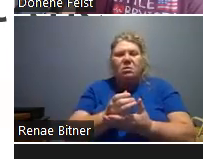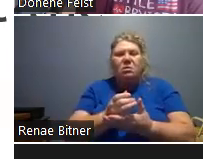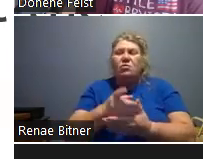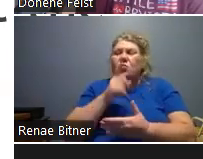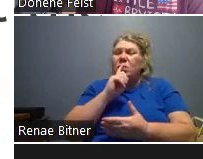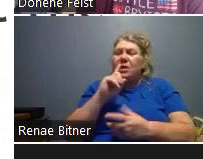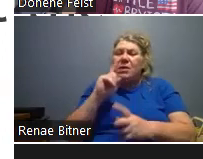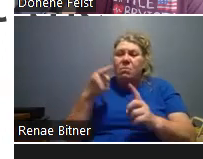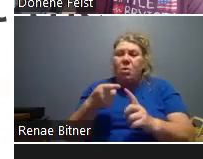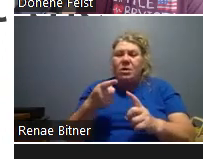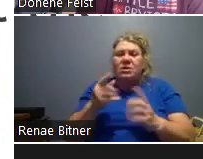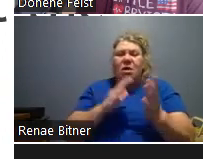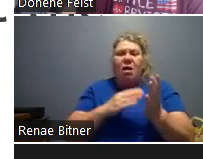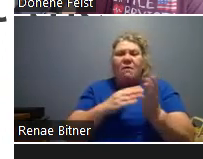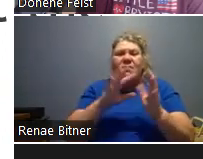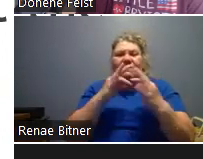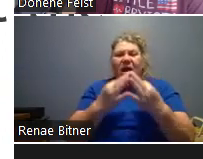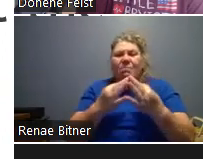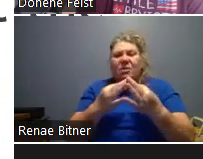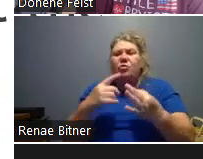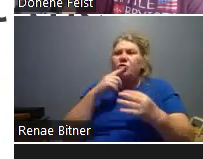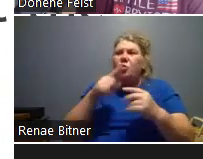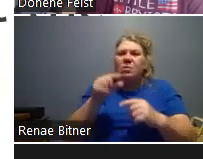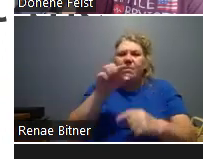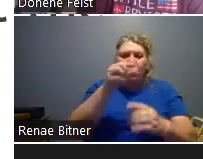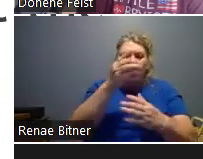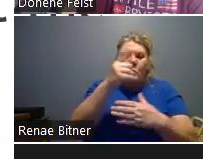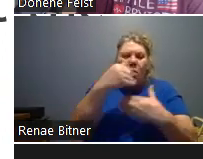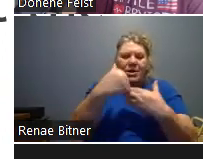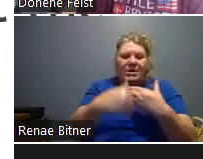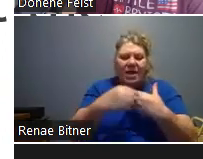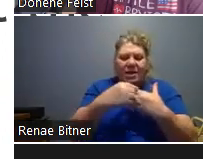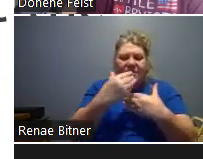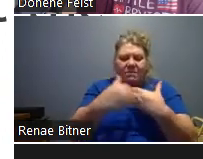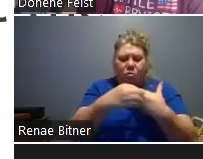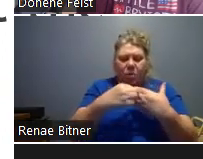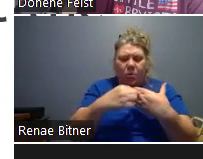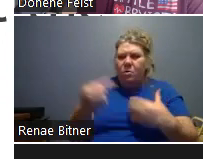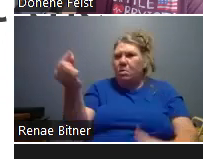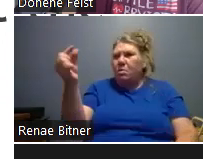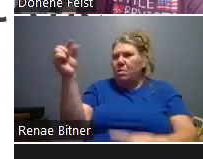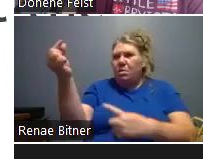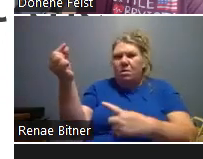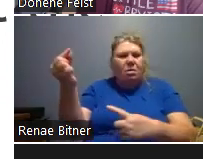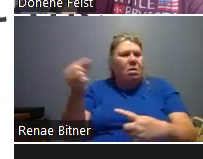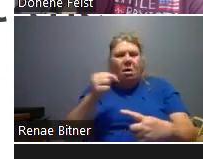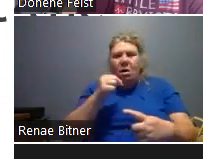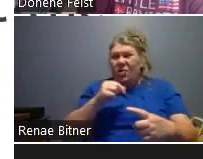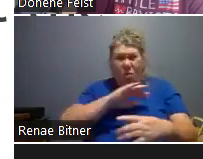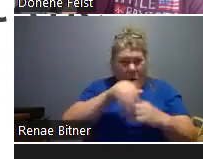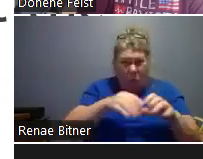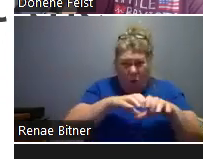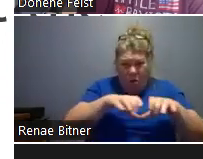Really, a lot of times families are told about the slice of bread. Very rarely are they told about the entire loaf. So when a